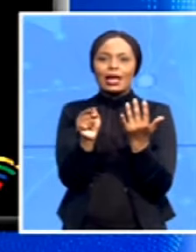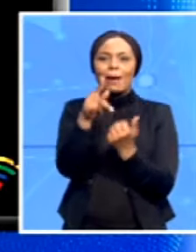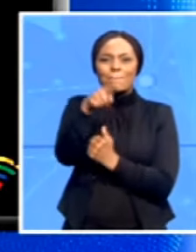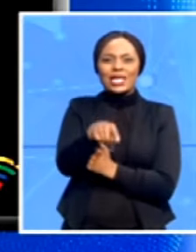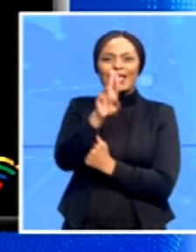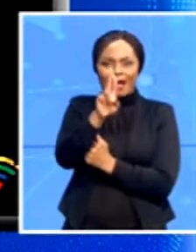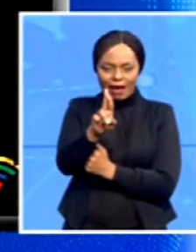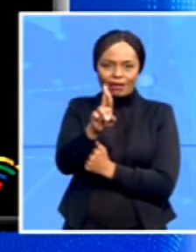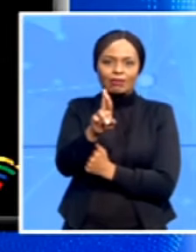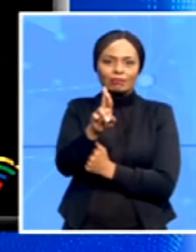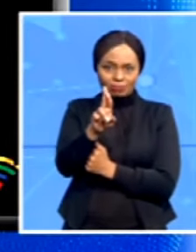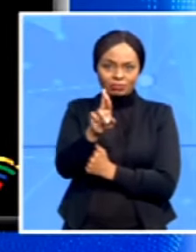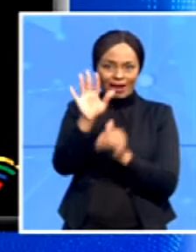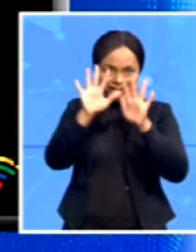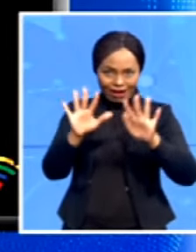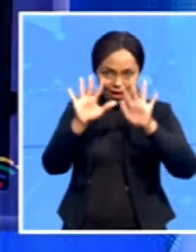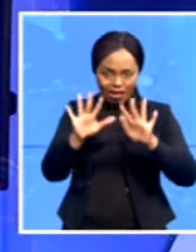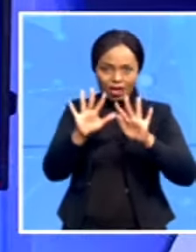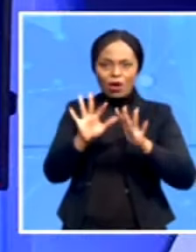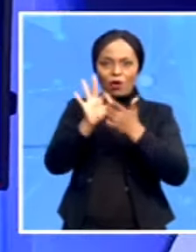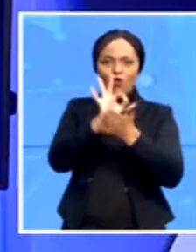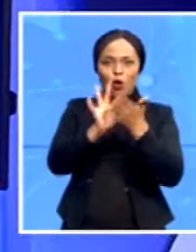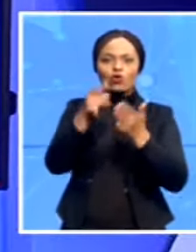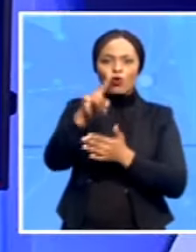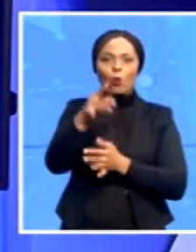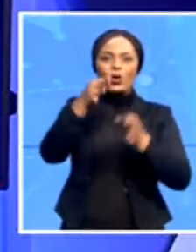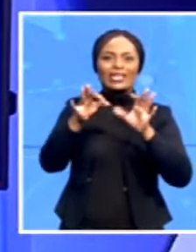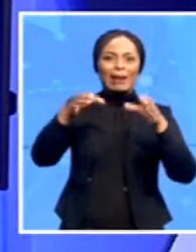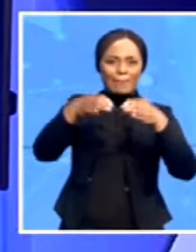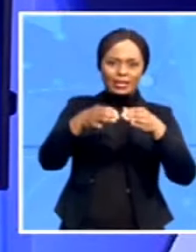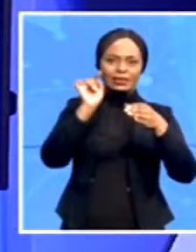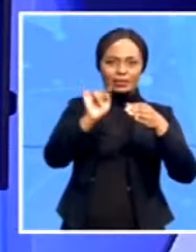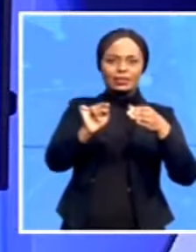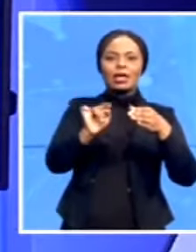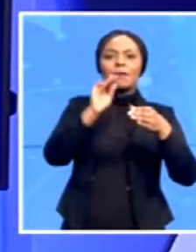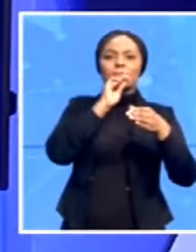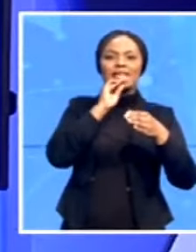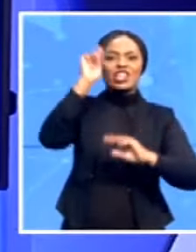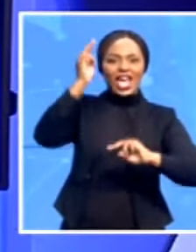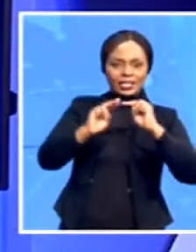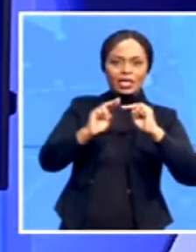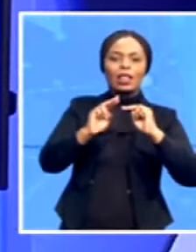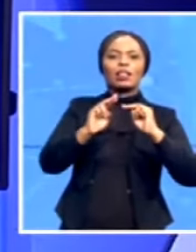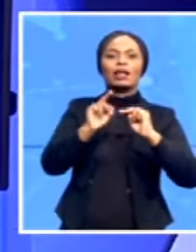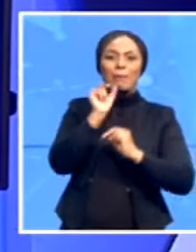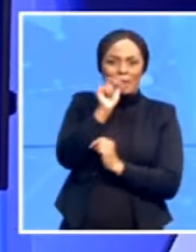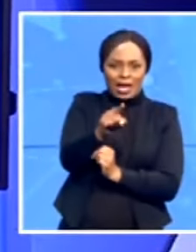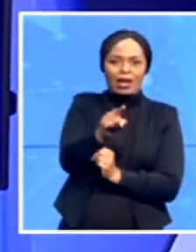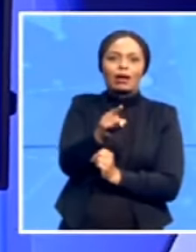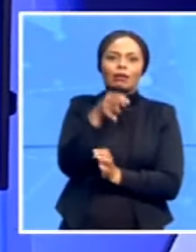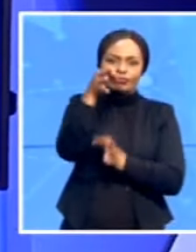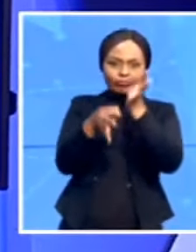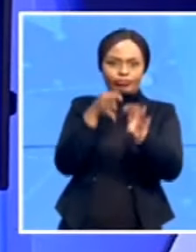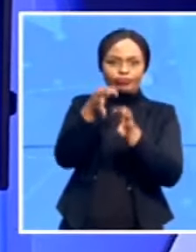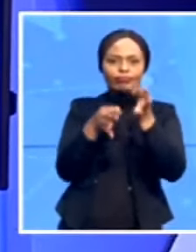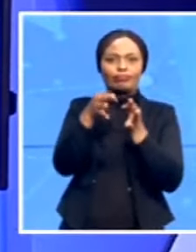a political party. So basically, in a nutshell, that is the various ballots that you will be getting. Now, it becomes a bit